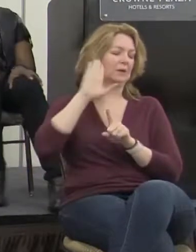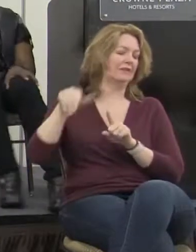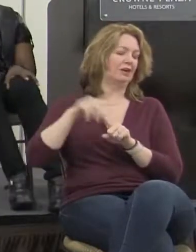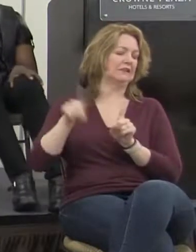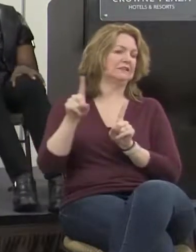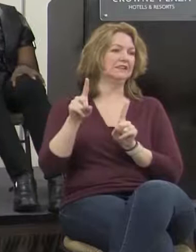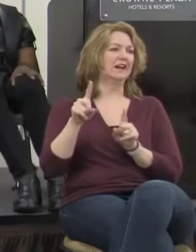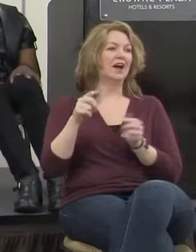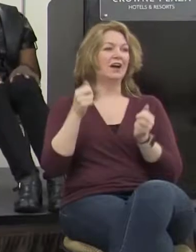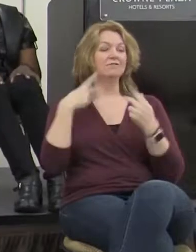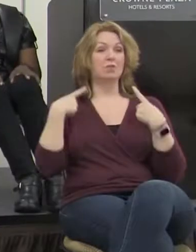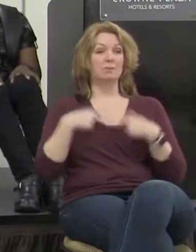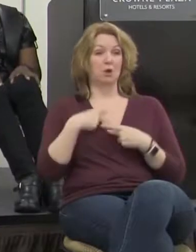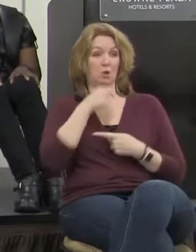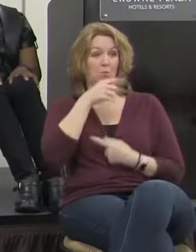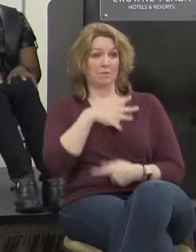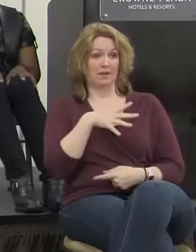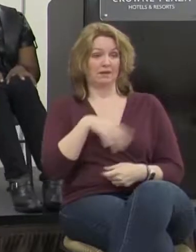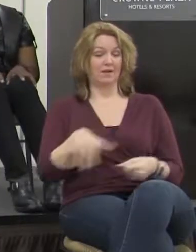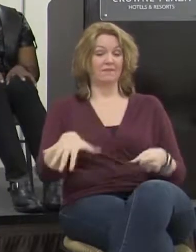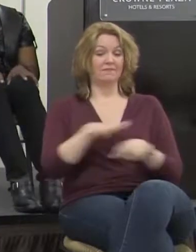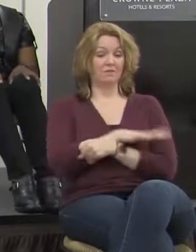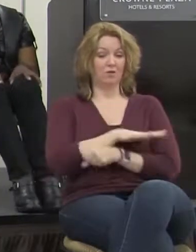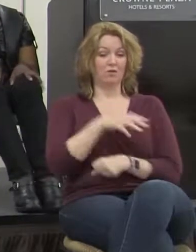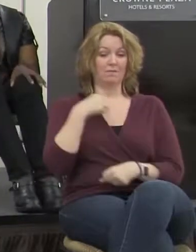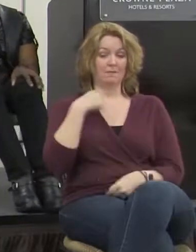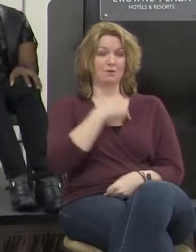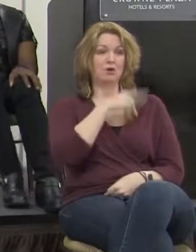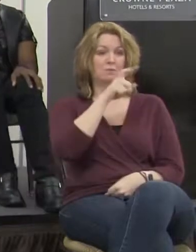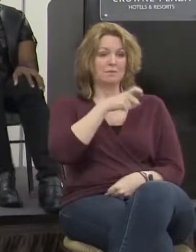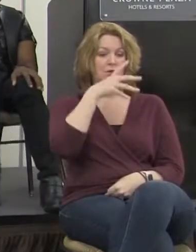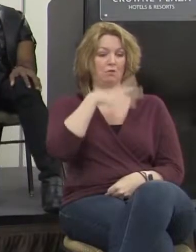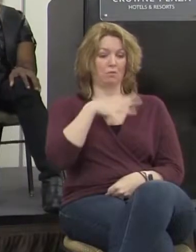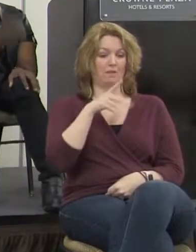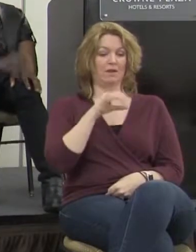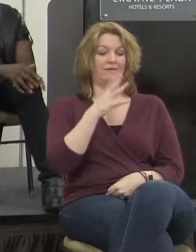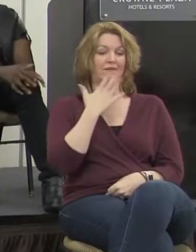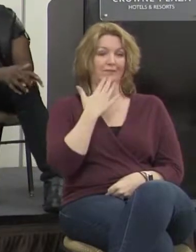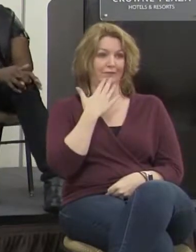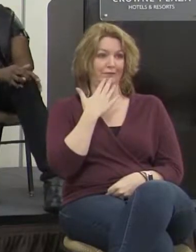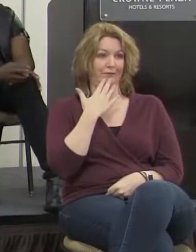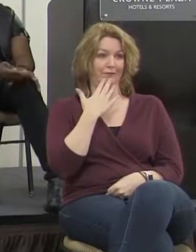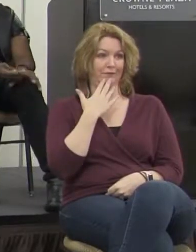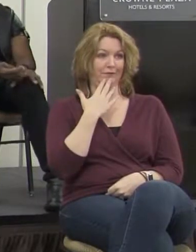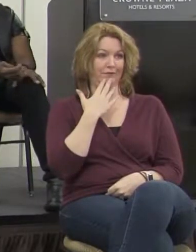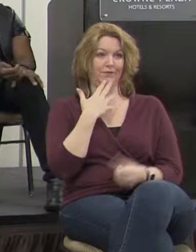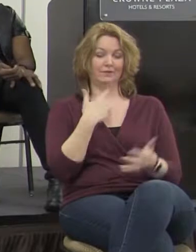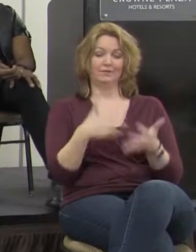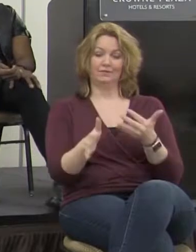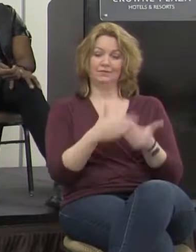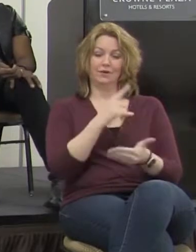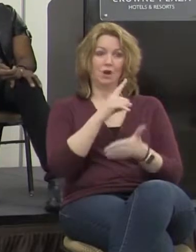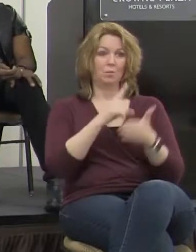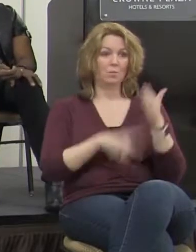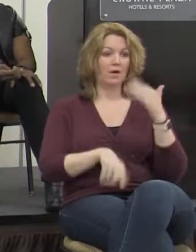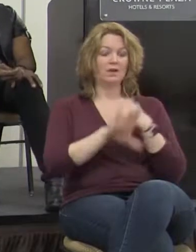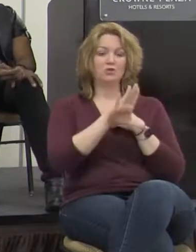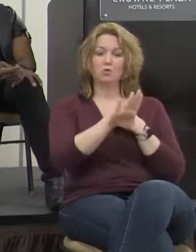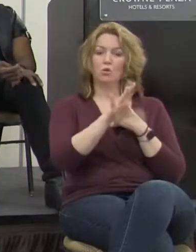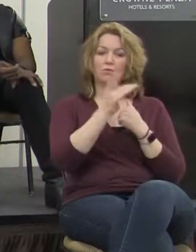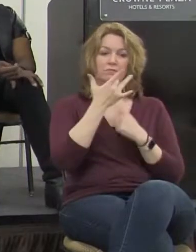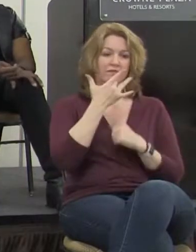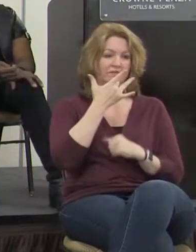for the Pearl women, for full pledge members, you do have to be a woman of color, and it's regardless of what your sexual